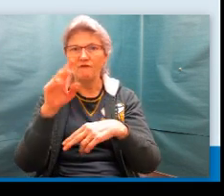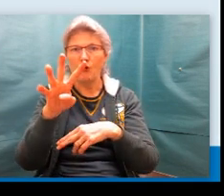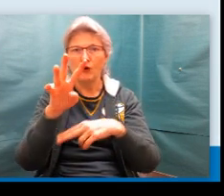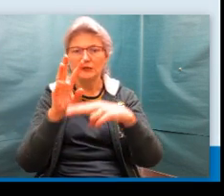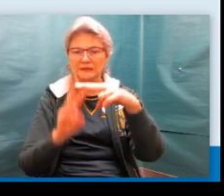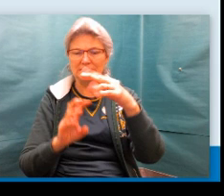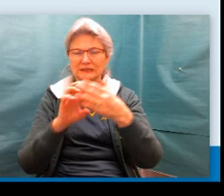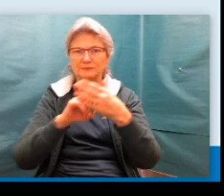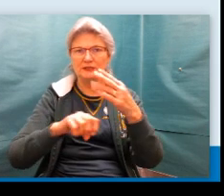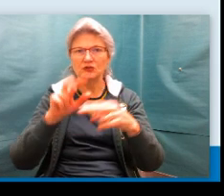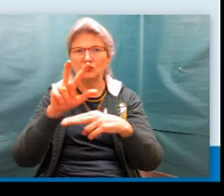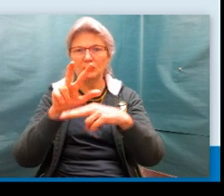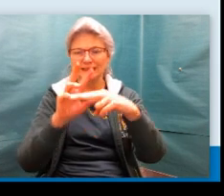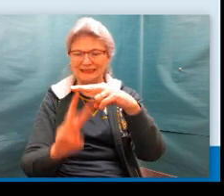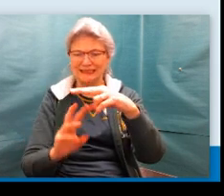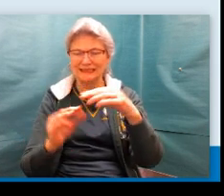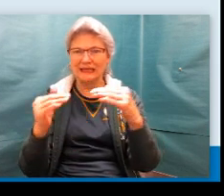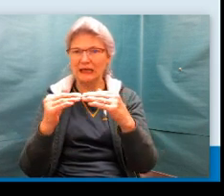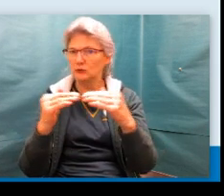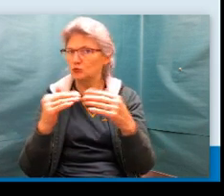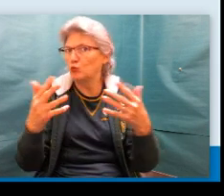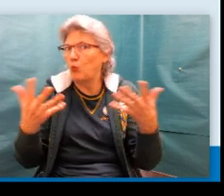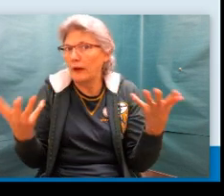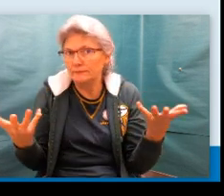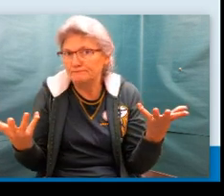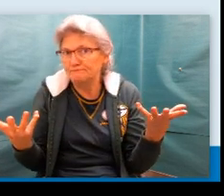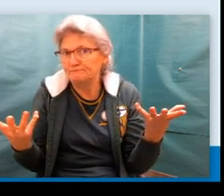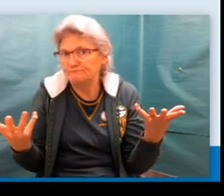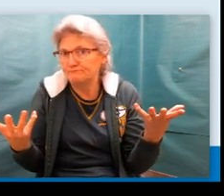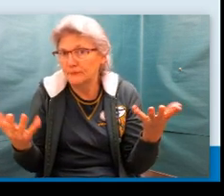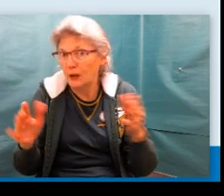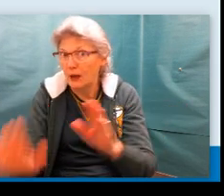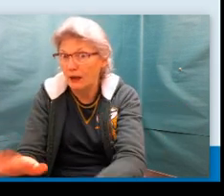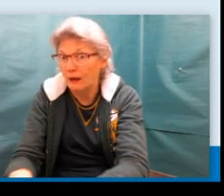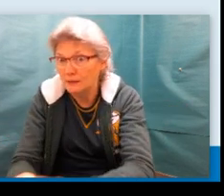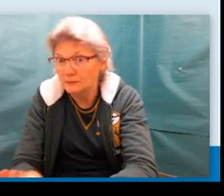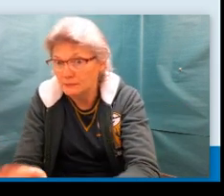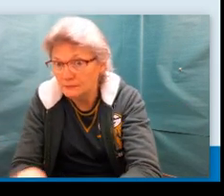4/6 minus 3/6 is, drum roll,